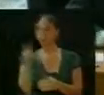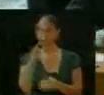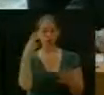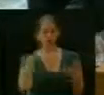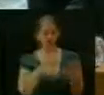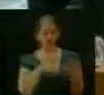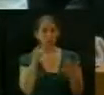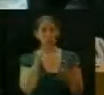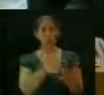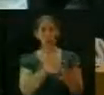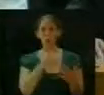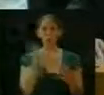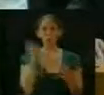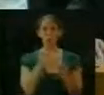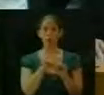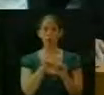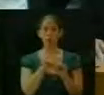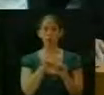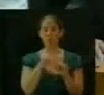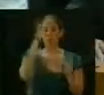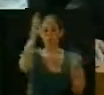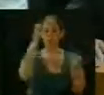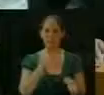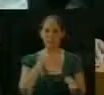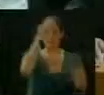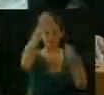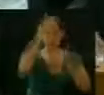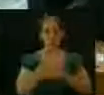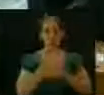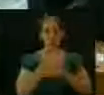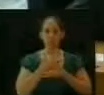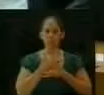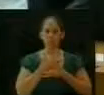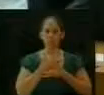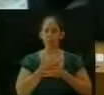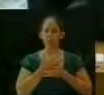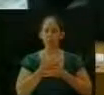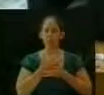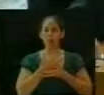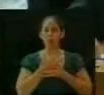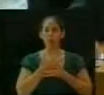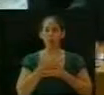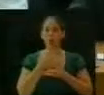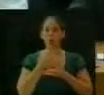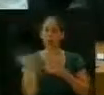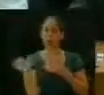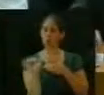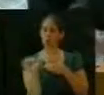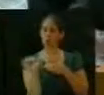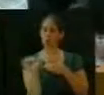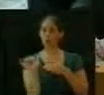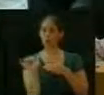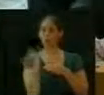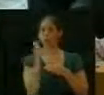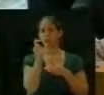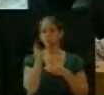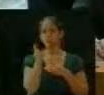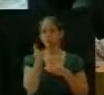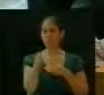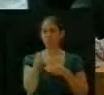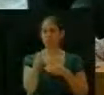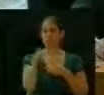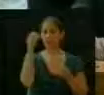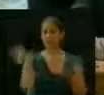have you vote on it and determine and tell us exactly what that is. I think I would also be remiss, too, if I didn't respond